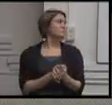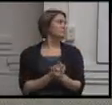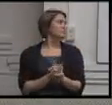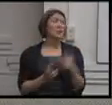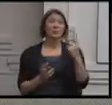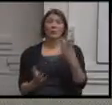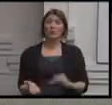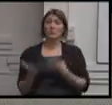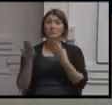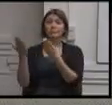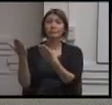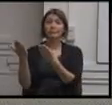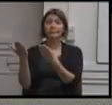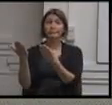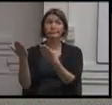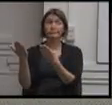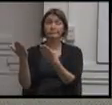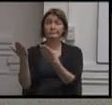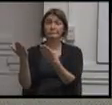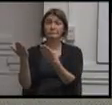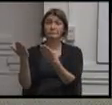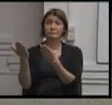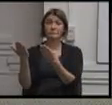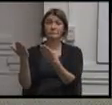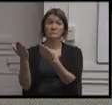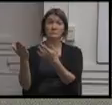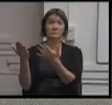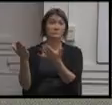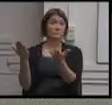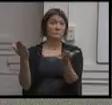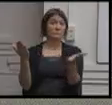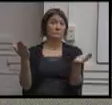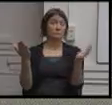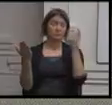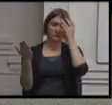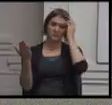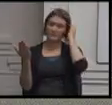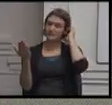somebody can make a motion to put